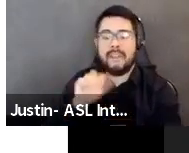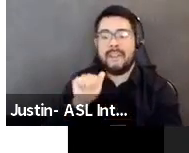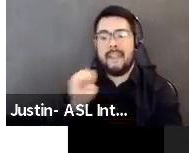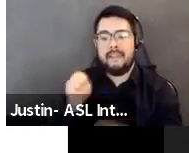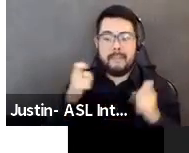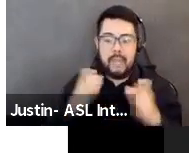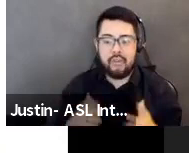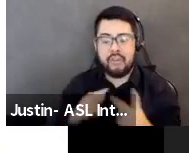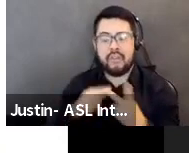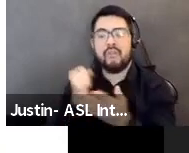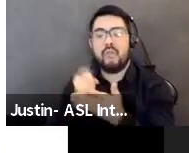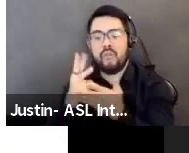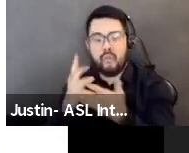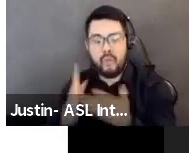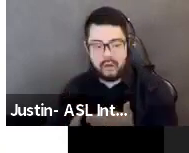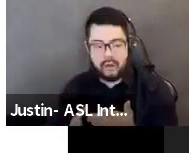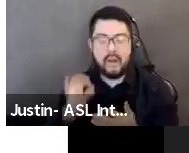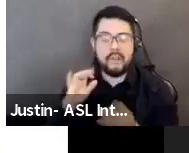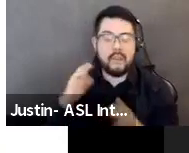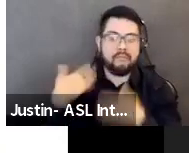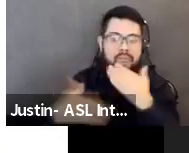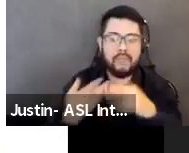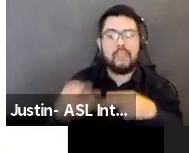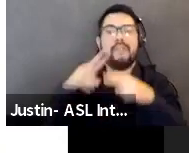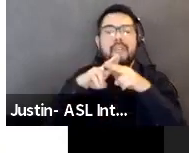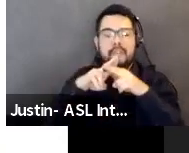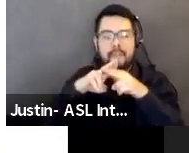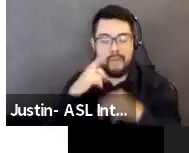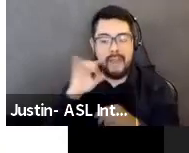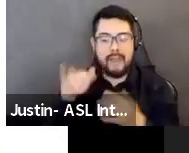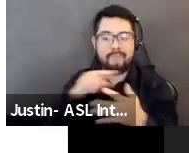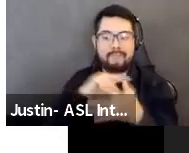reaching all-time high levels for each of those positions